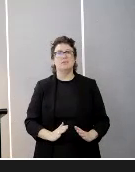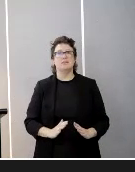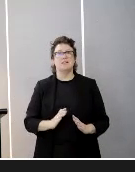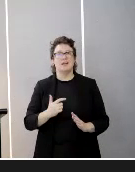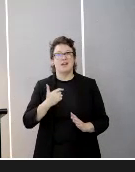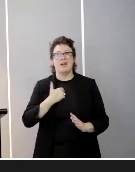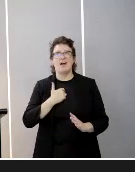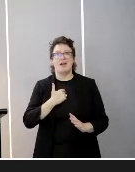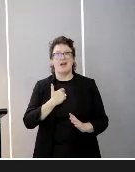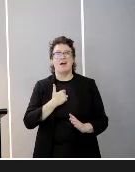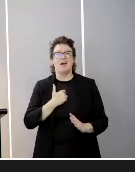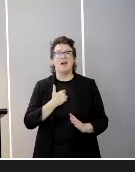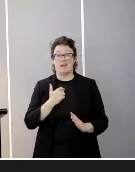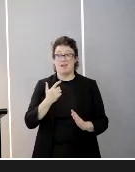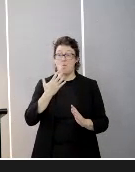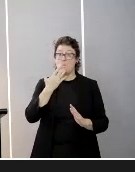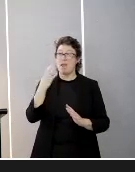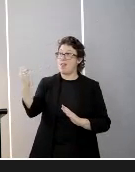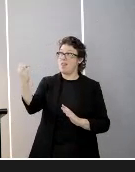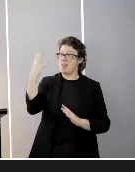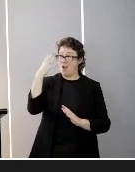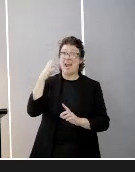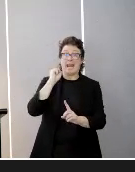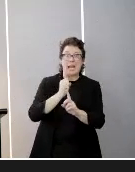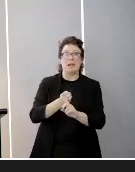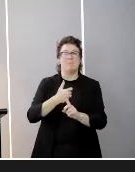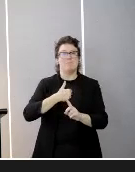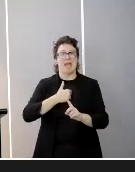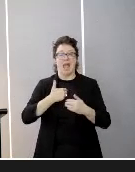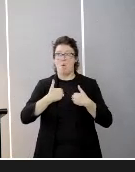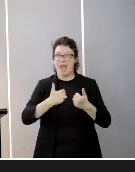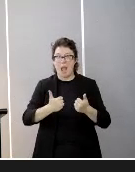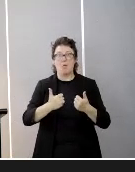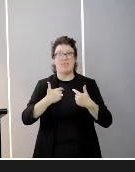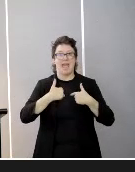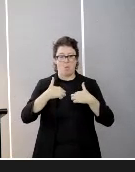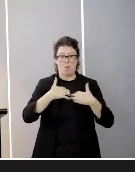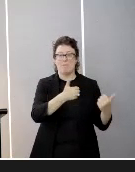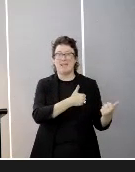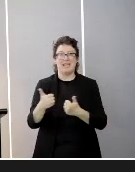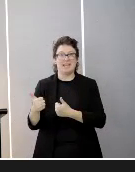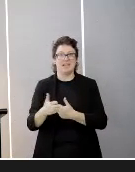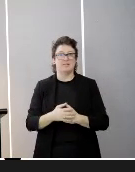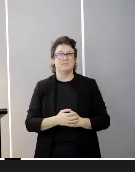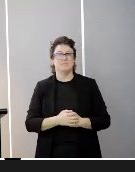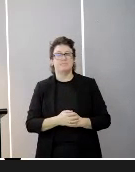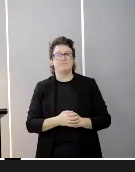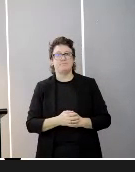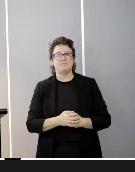that our light exposure potentially impacts our health and well-being. Next slide, please.